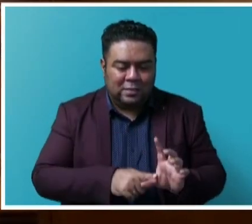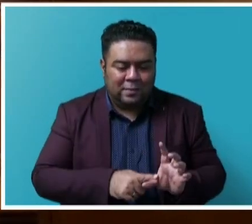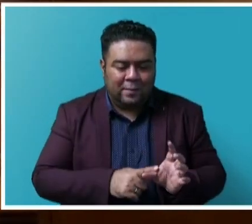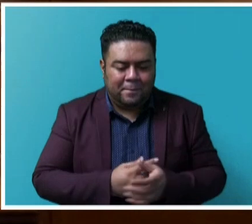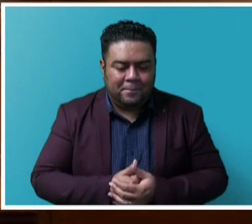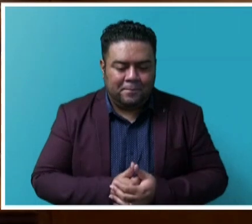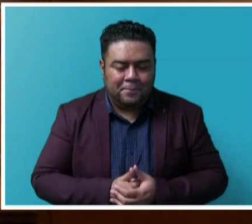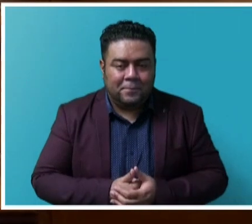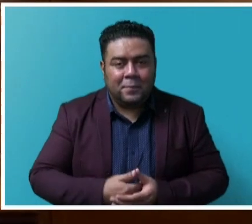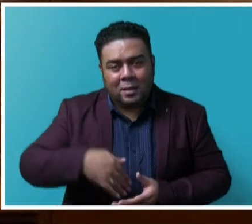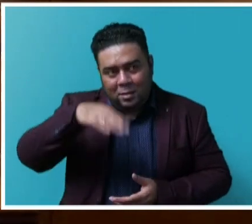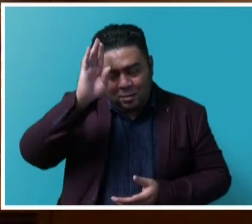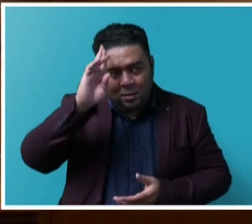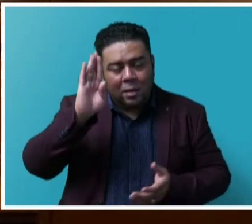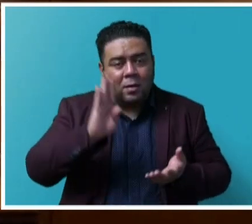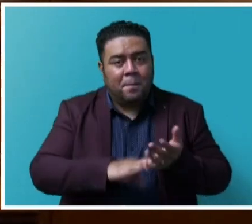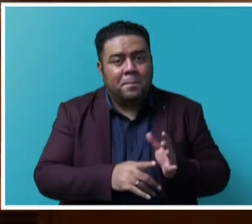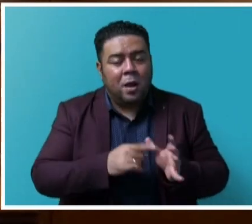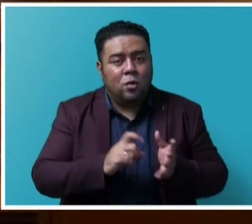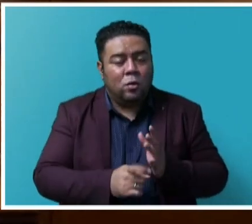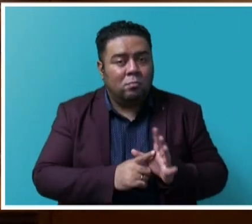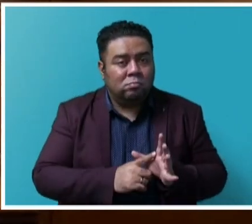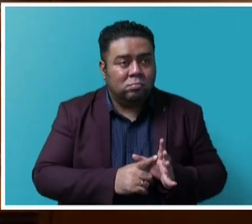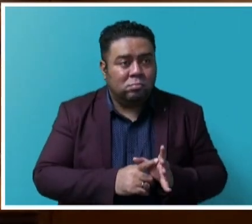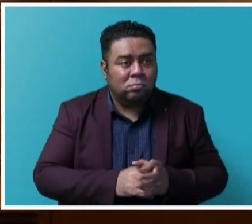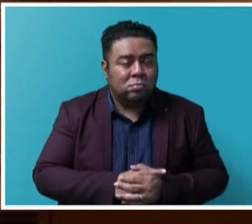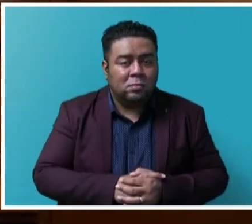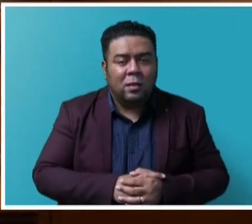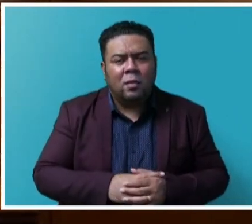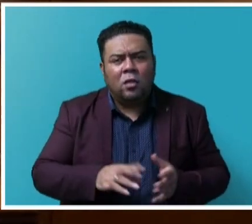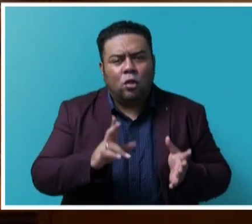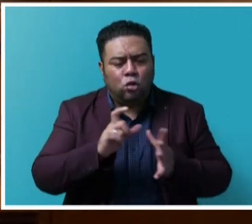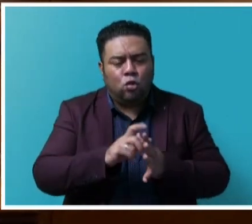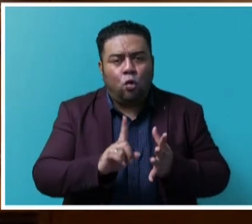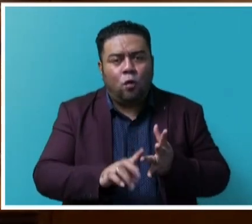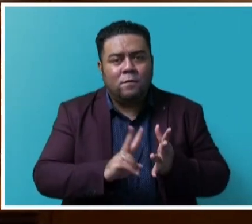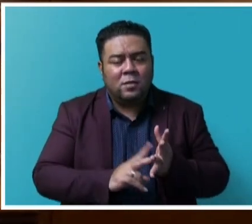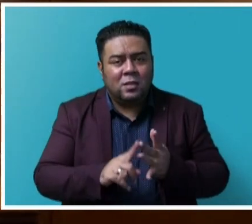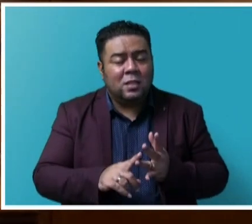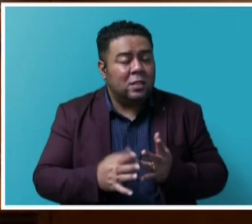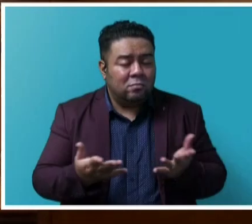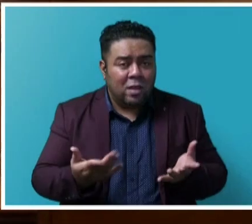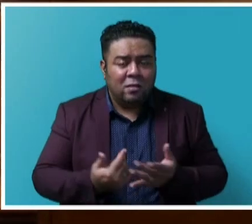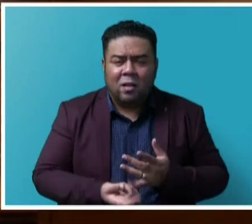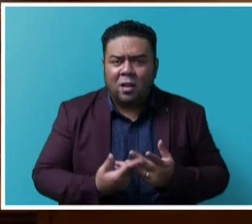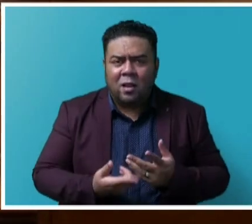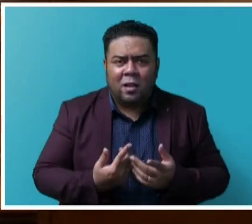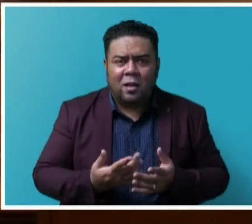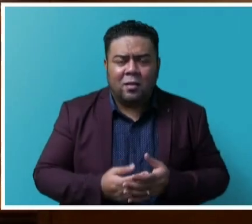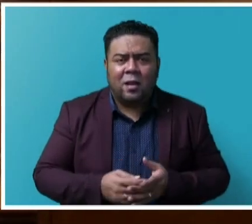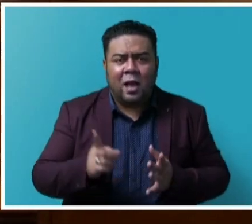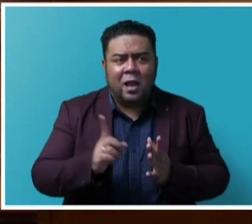lady Rolal Malabu Mara, the late Ratu J.R. Dovi, and Angelo Celine Dovi, the late Mrs. Irene